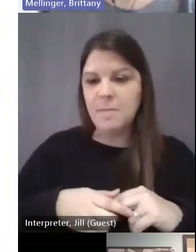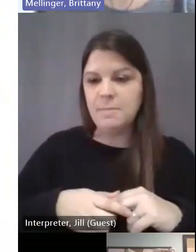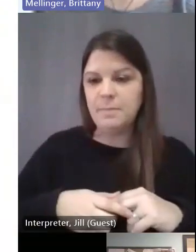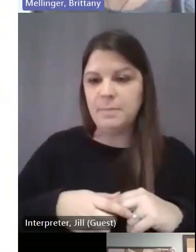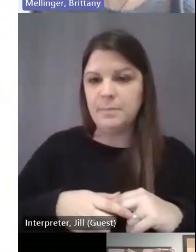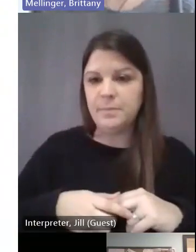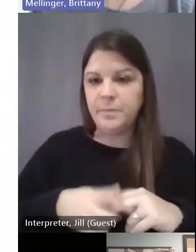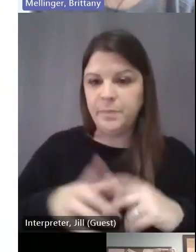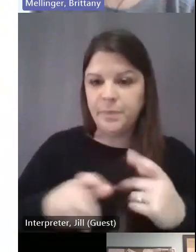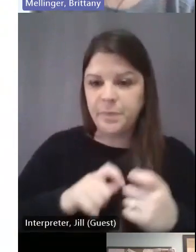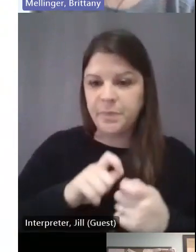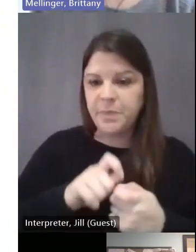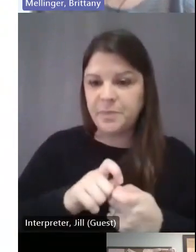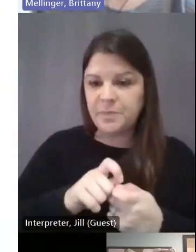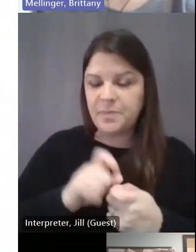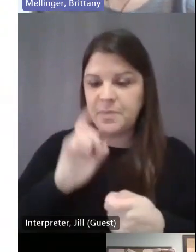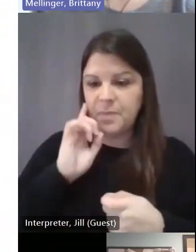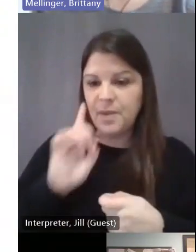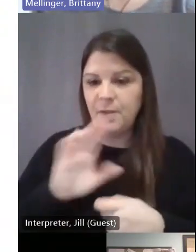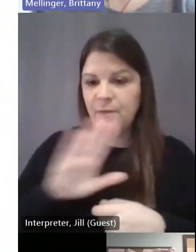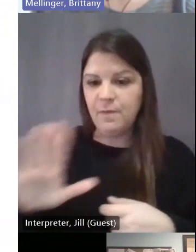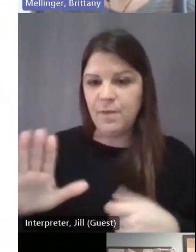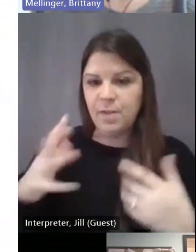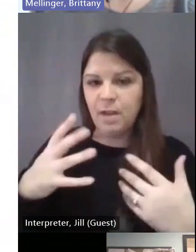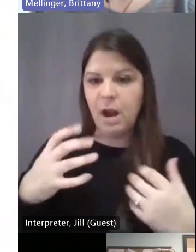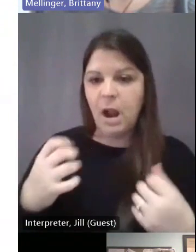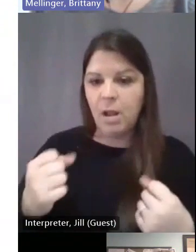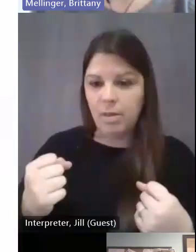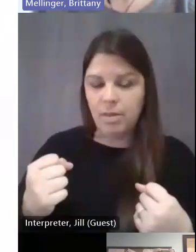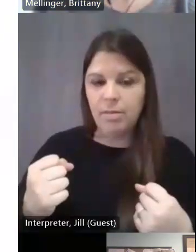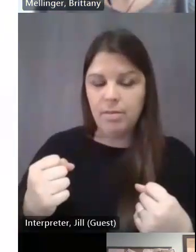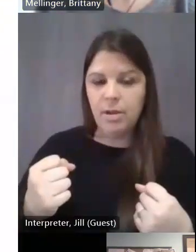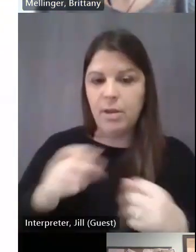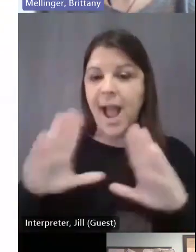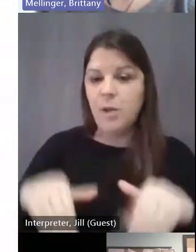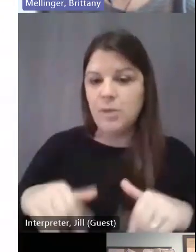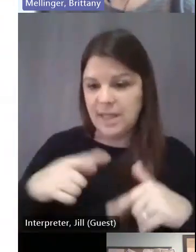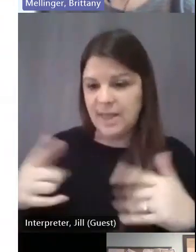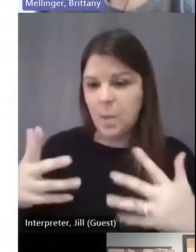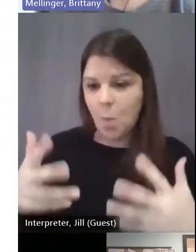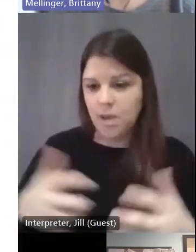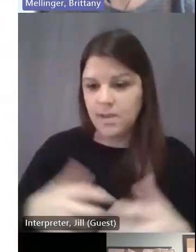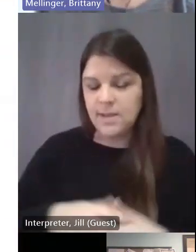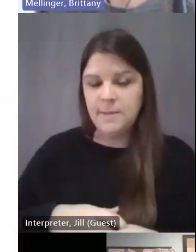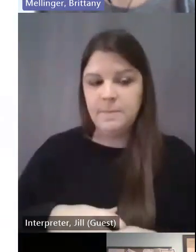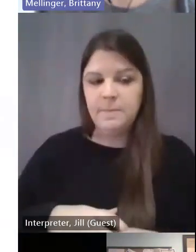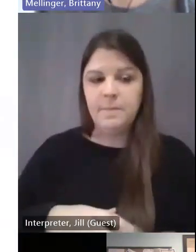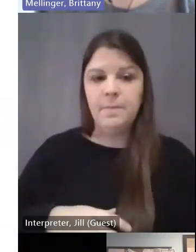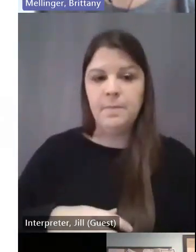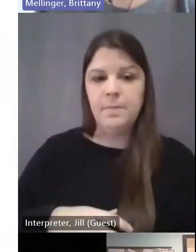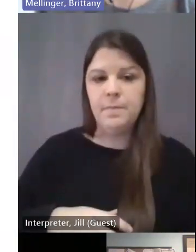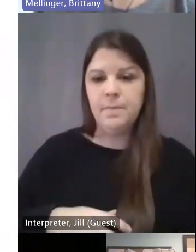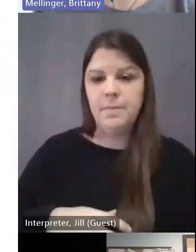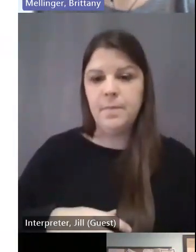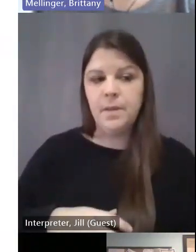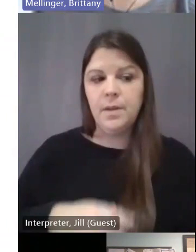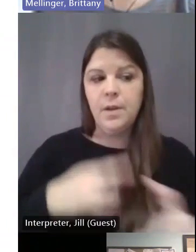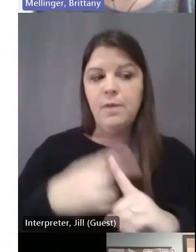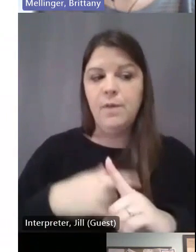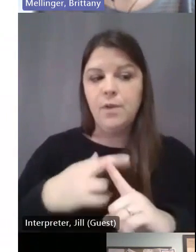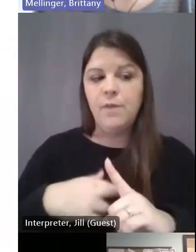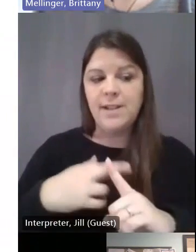the specifications of the house that they're looking for. In terms of rental